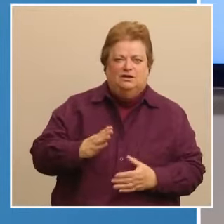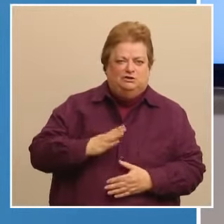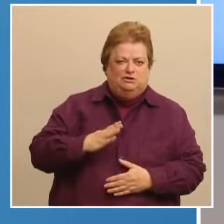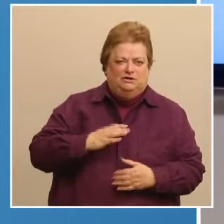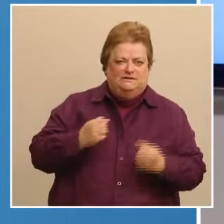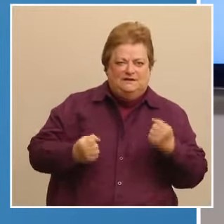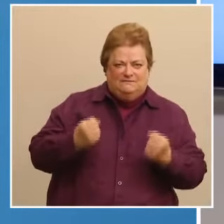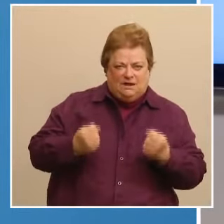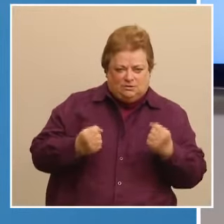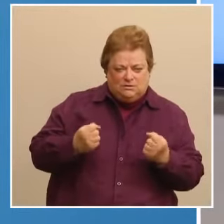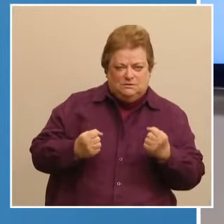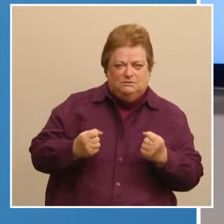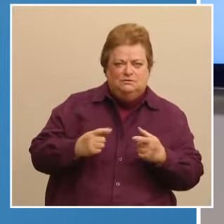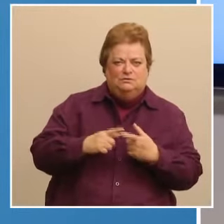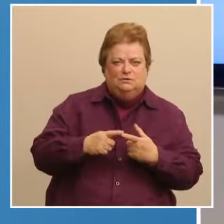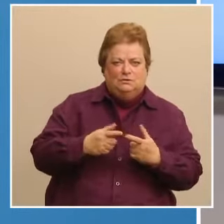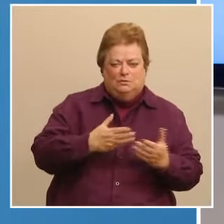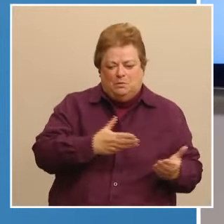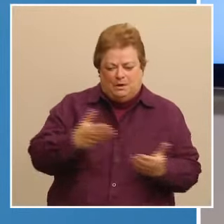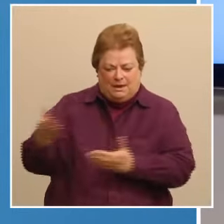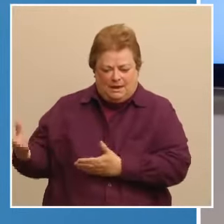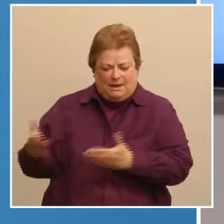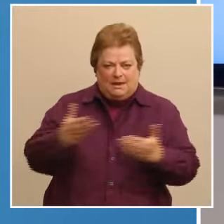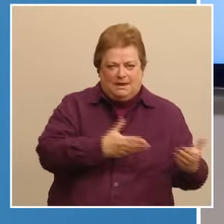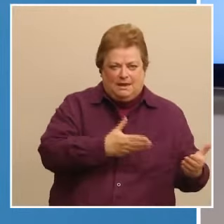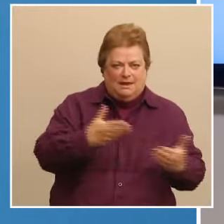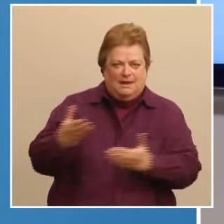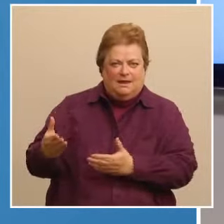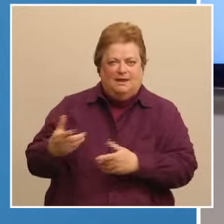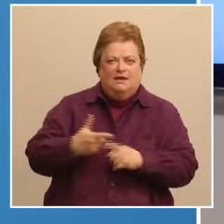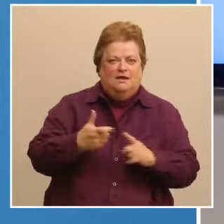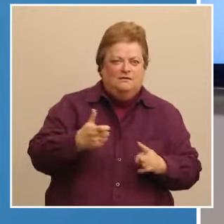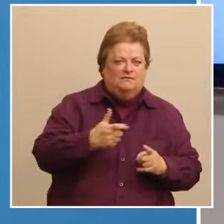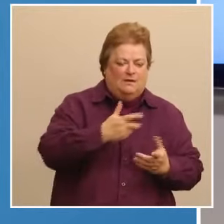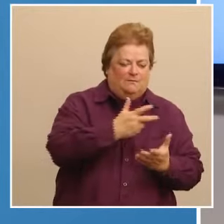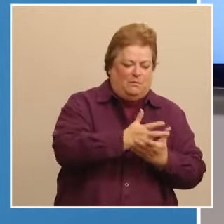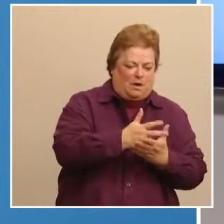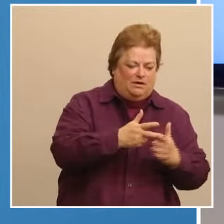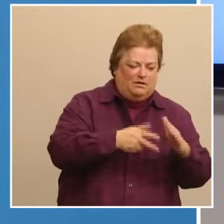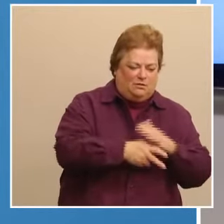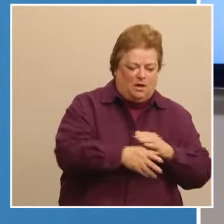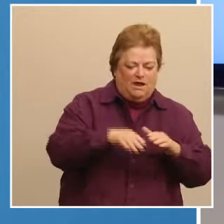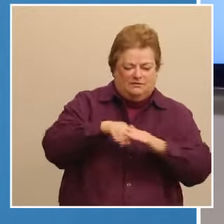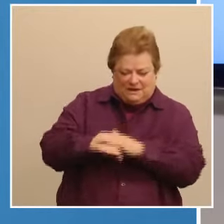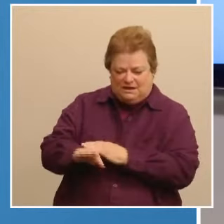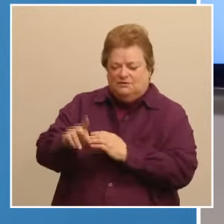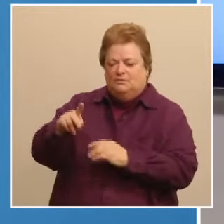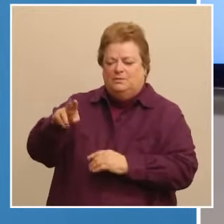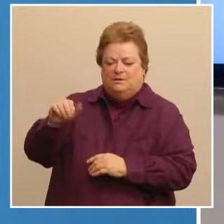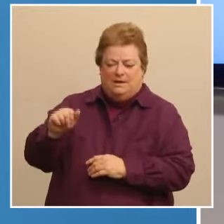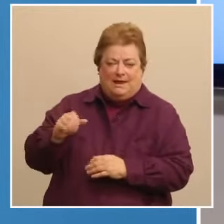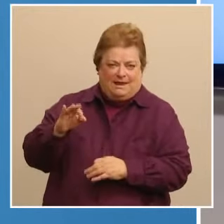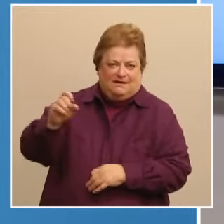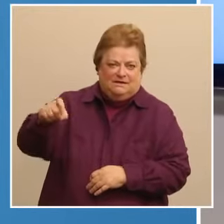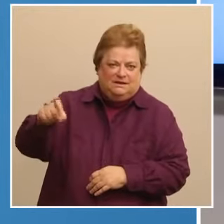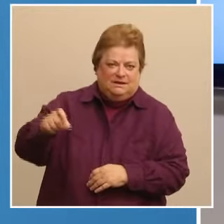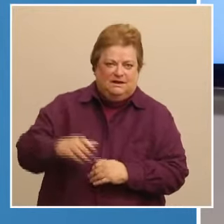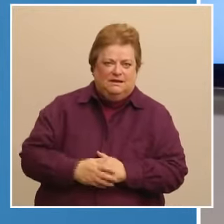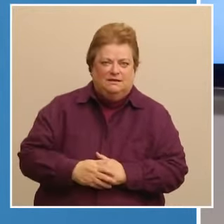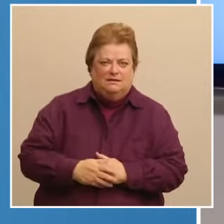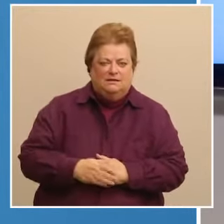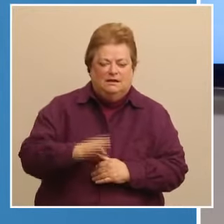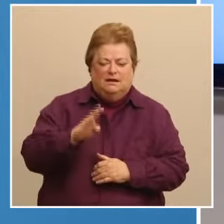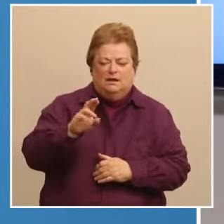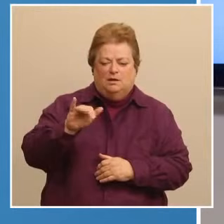provide courtesy vehicles to transport people from the parking garage to the arena if needed. Brian